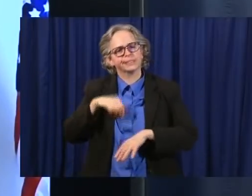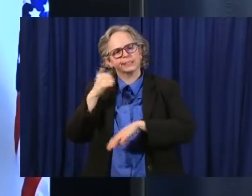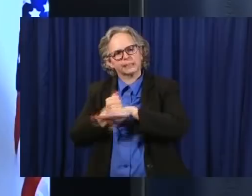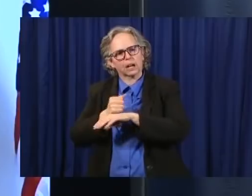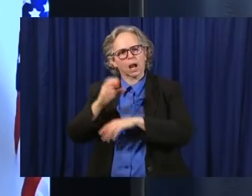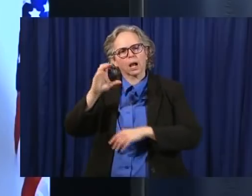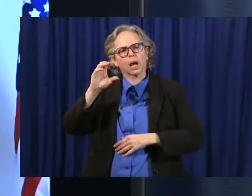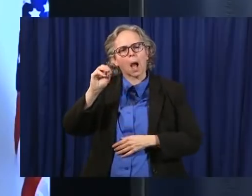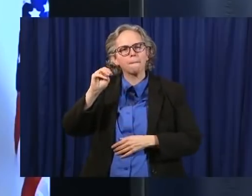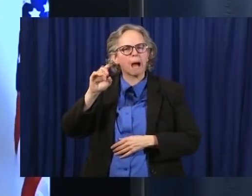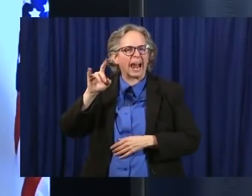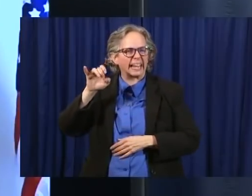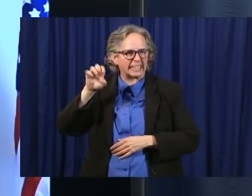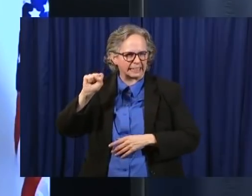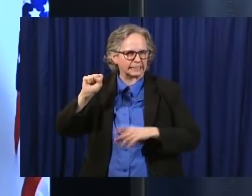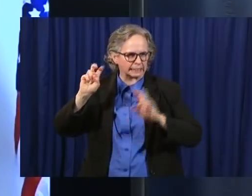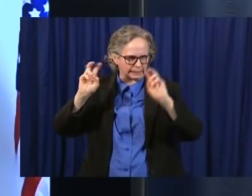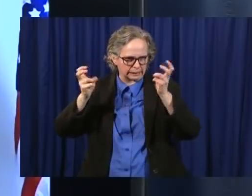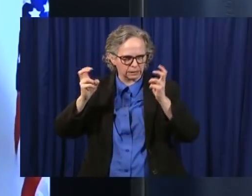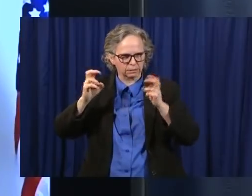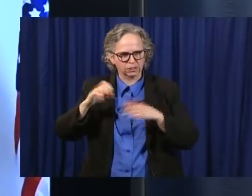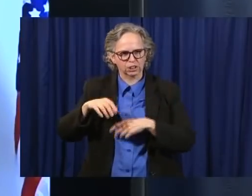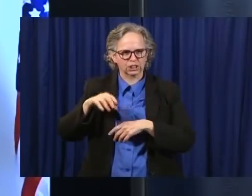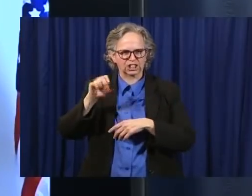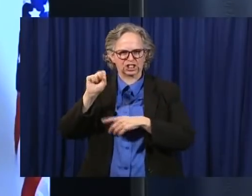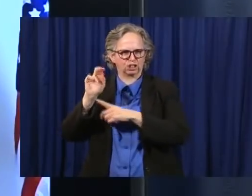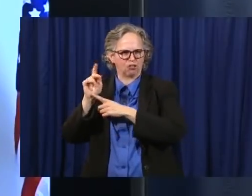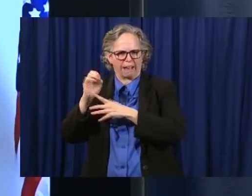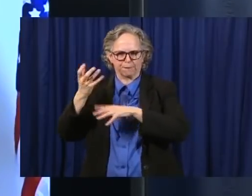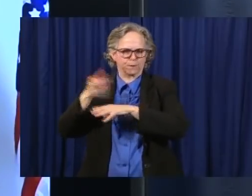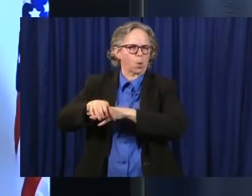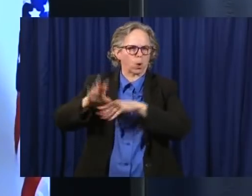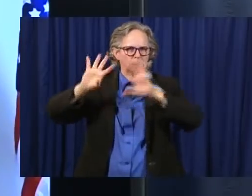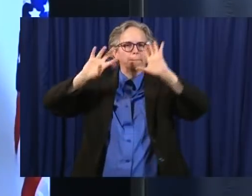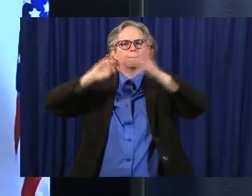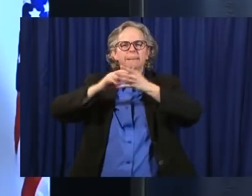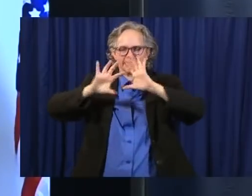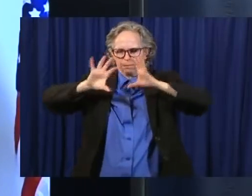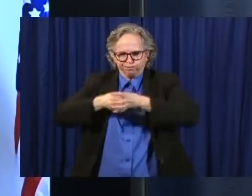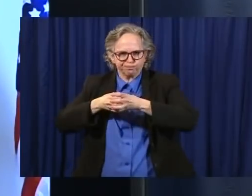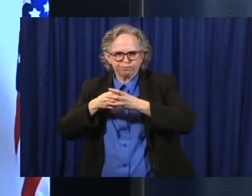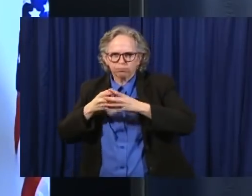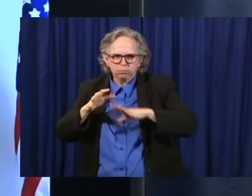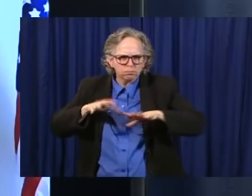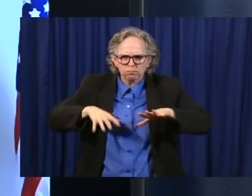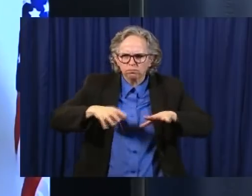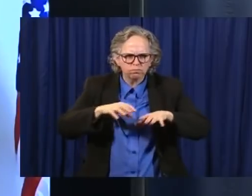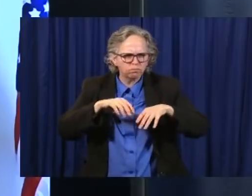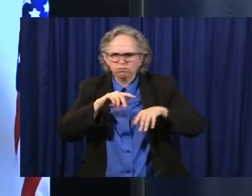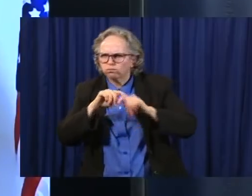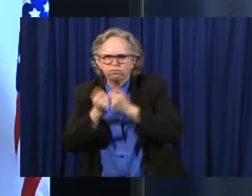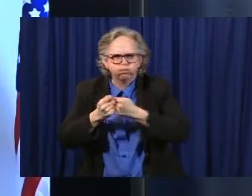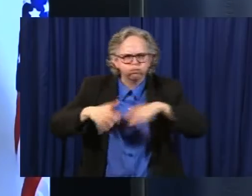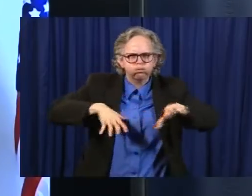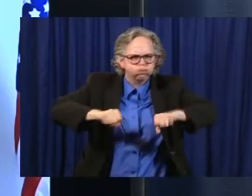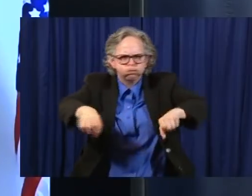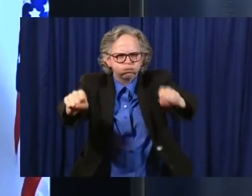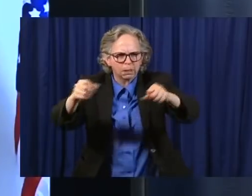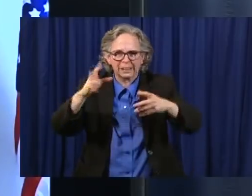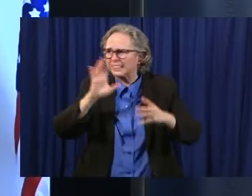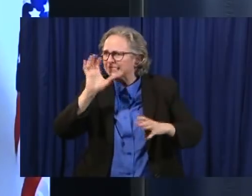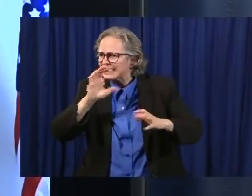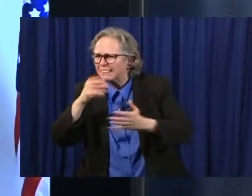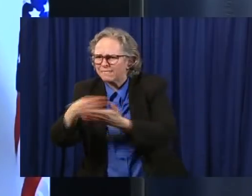what PPE we had was appropriately shared until we could get some in. We realized quickly we weren't going to be able to buy it in any